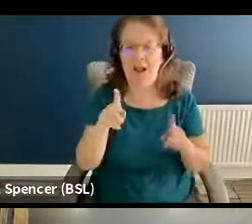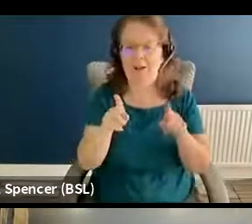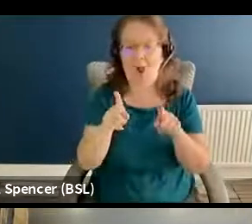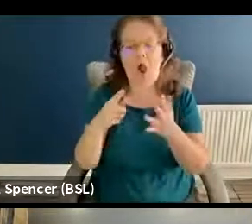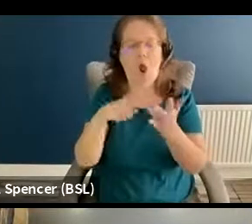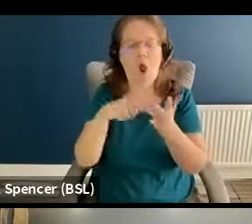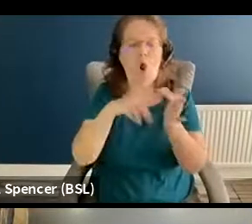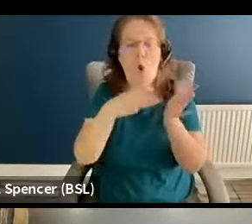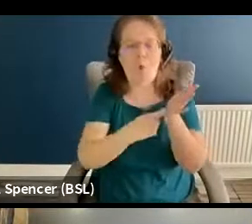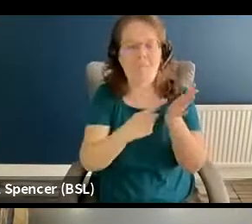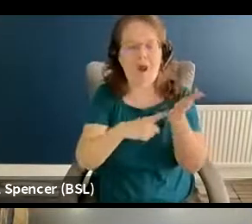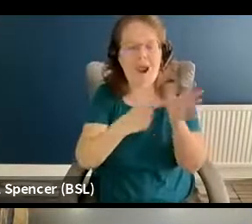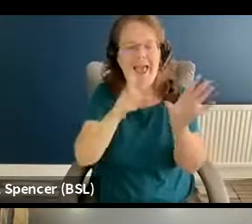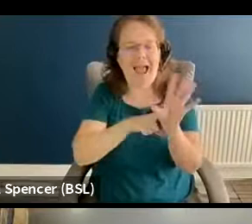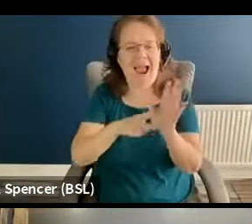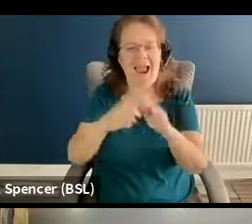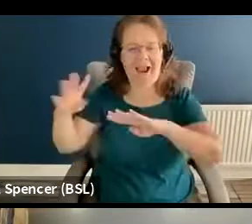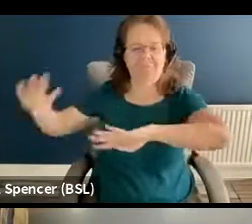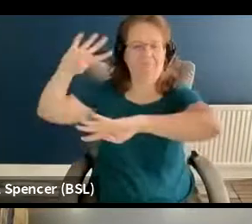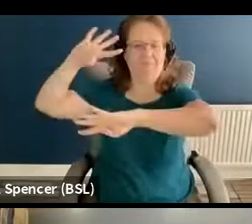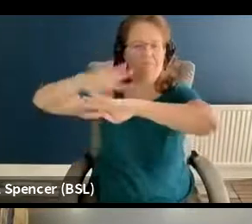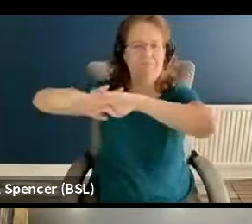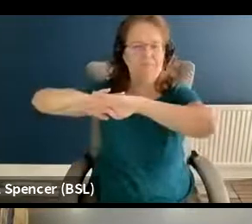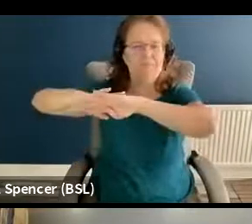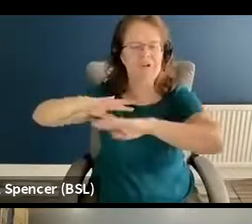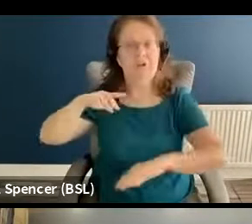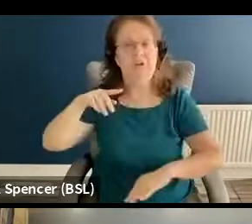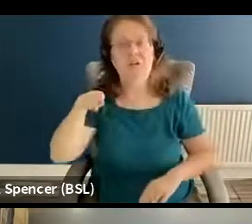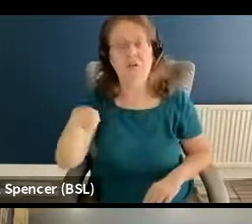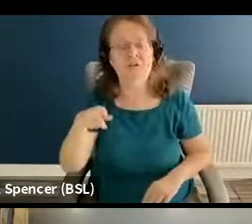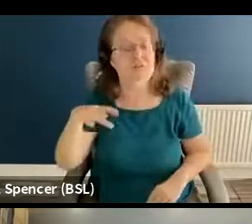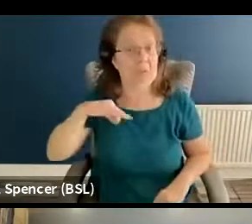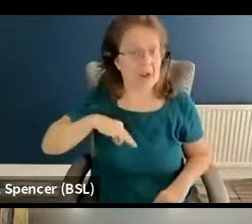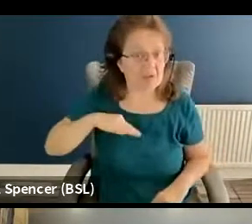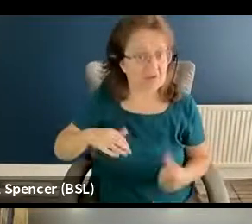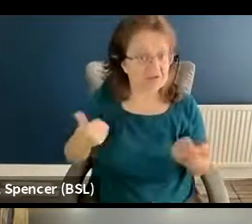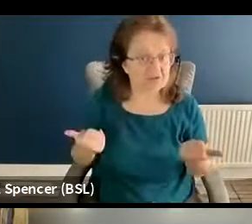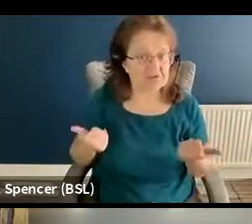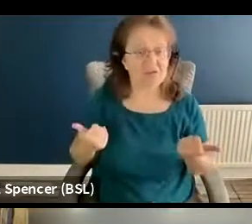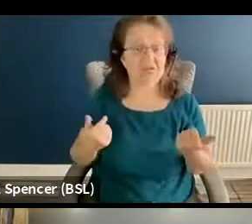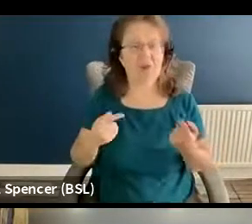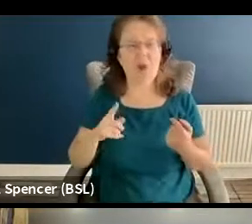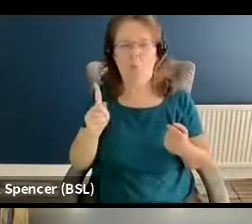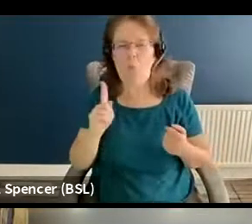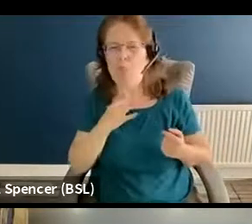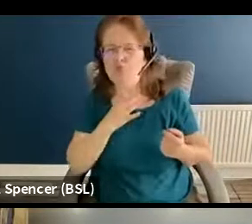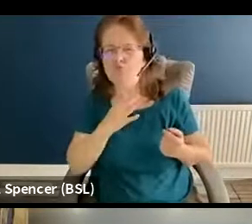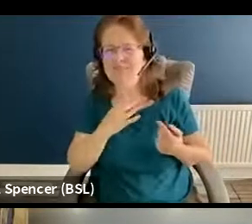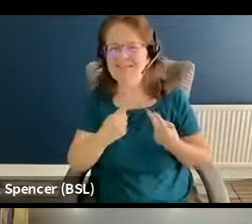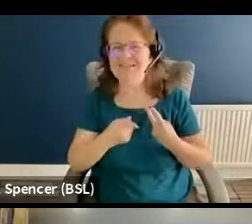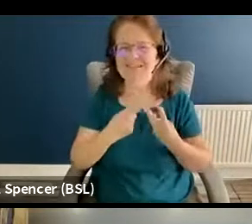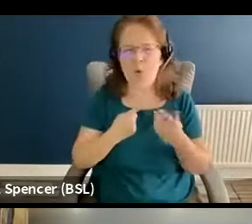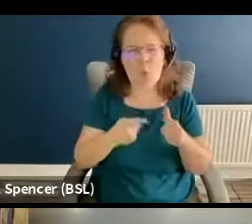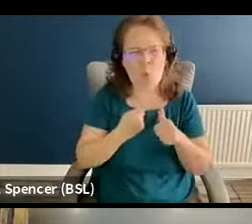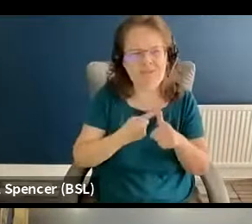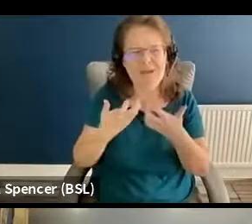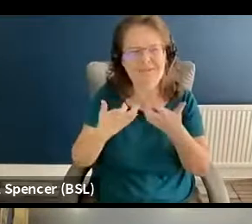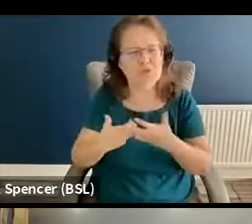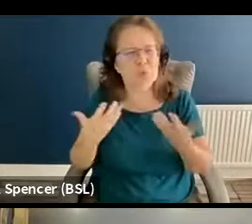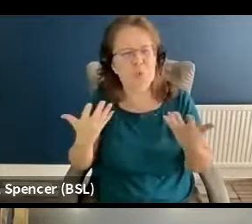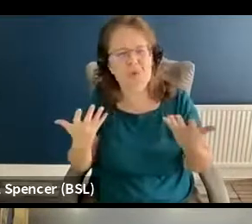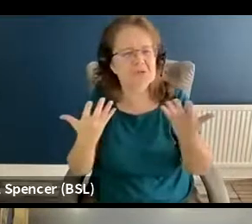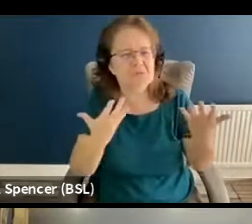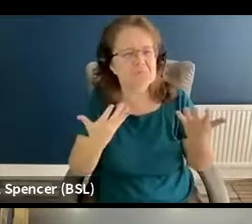I mean, is there a benefit to these things? What are the risks with these things, with these automated tools?